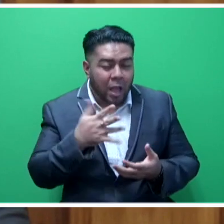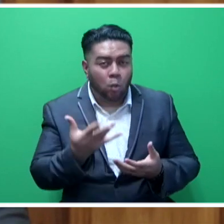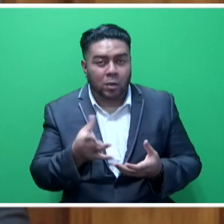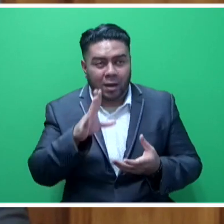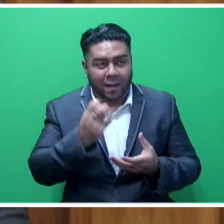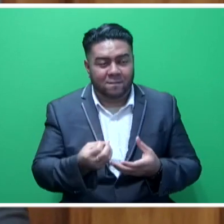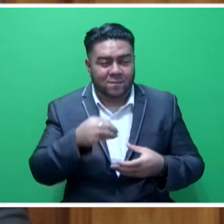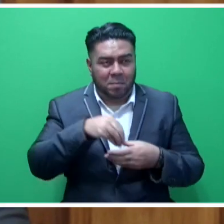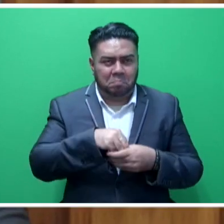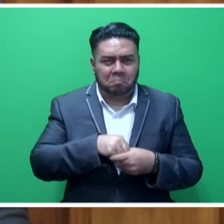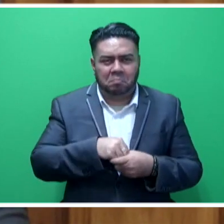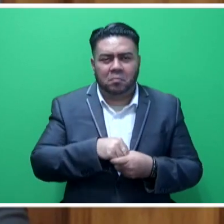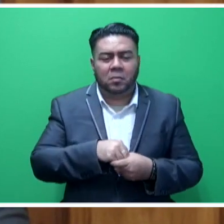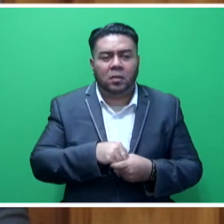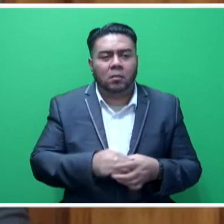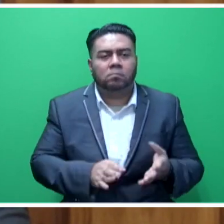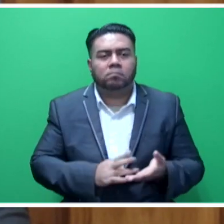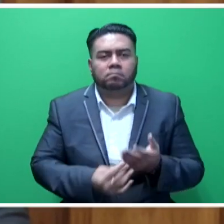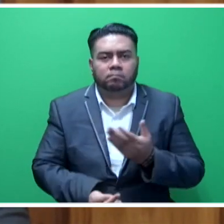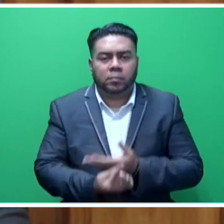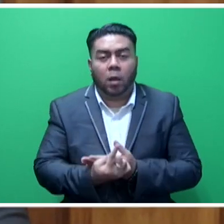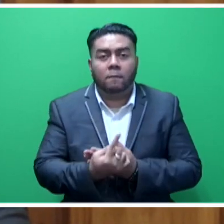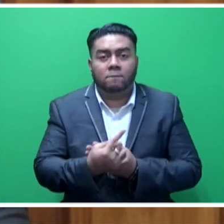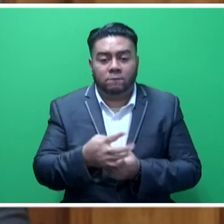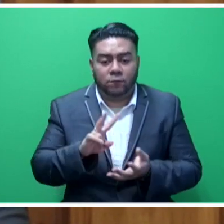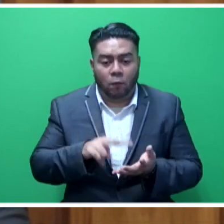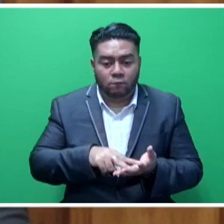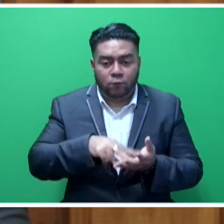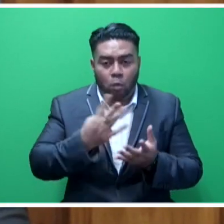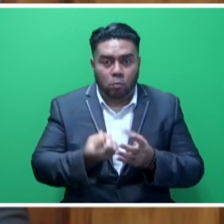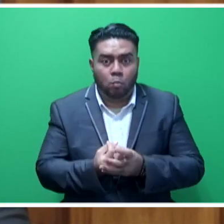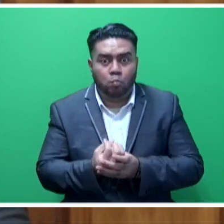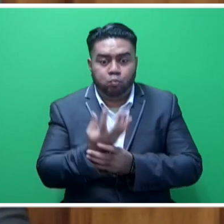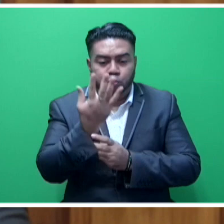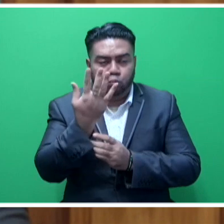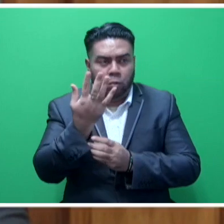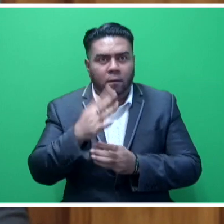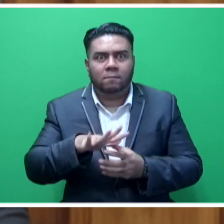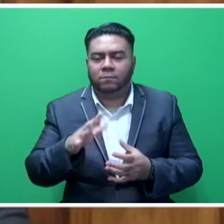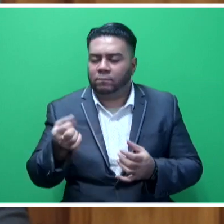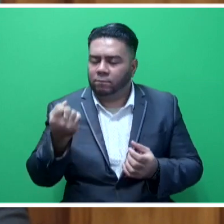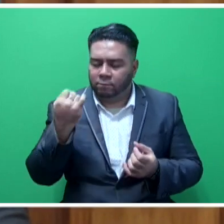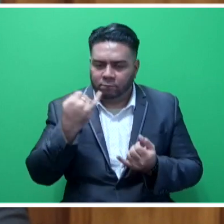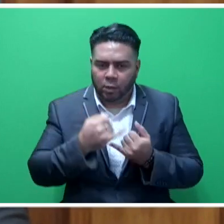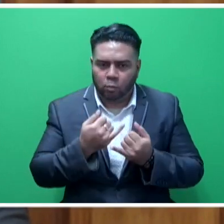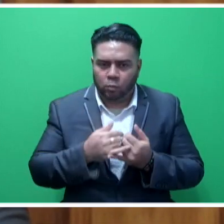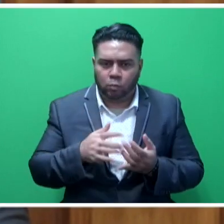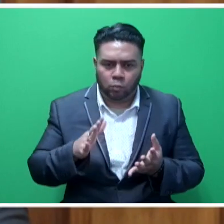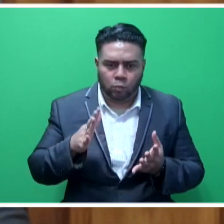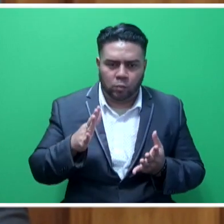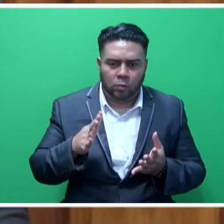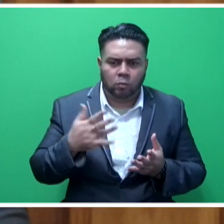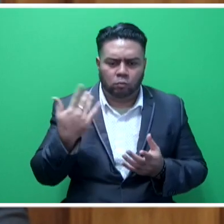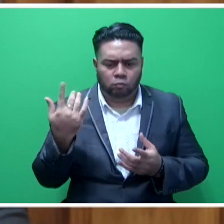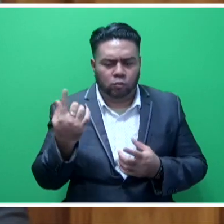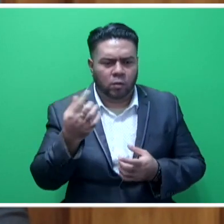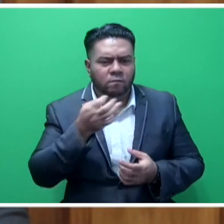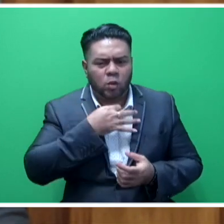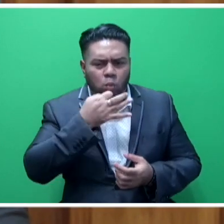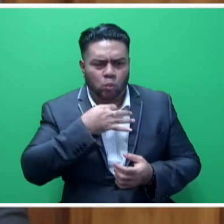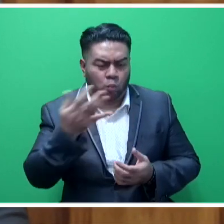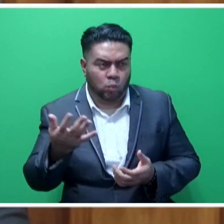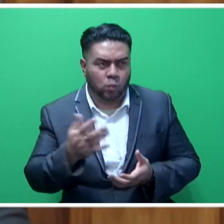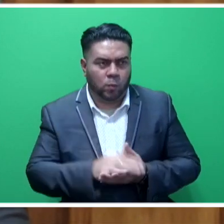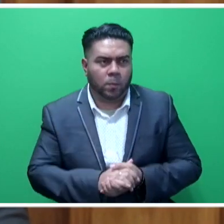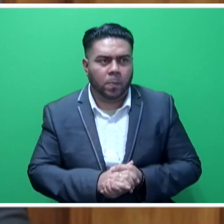parameters that arise out of volcanoes. As I say again, volcanoes are quite rare, in terms of leading to tsunamis. This